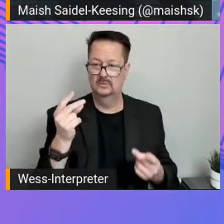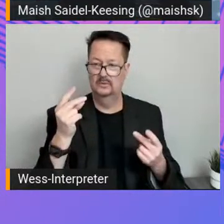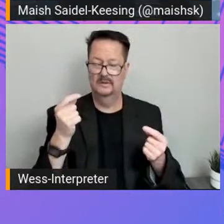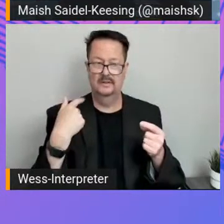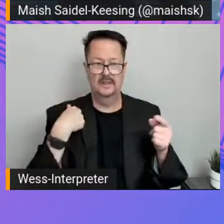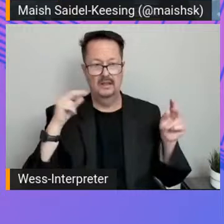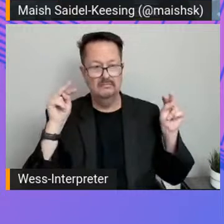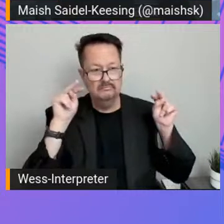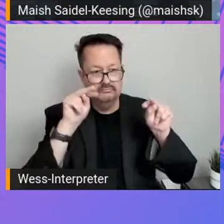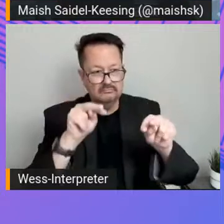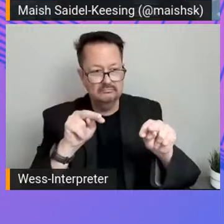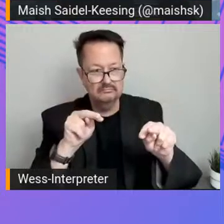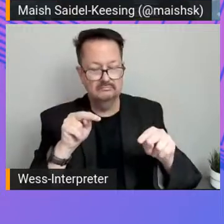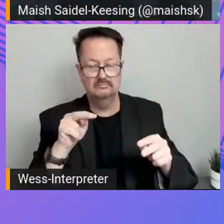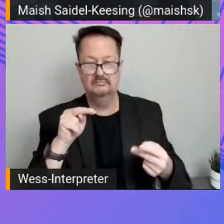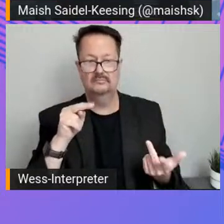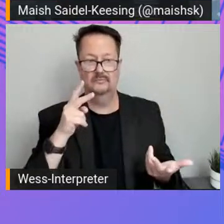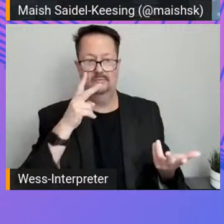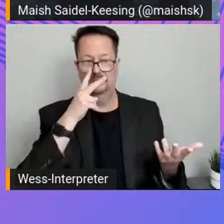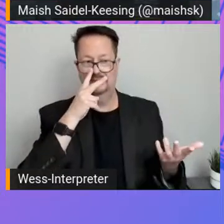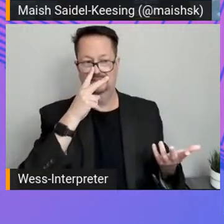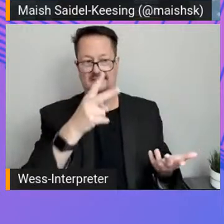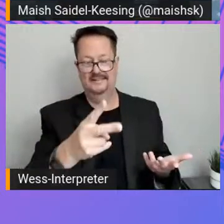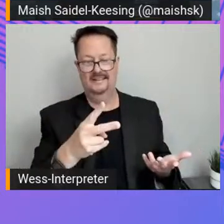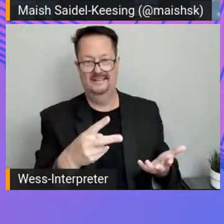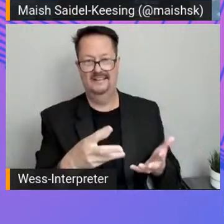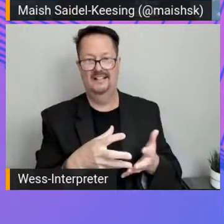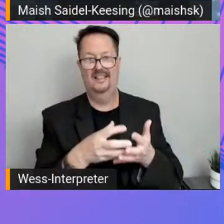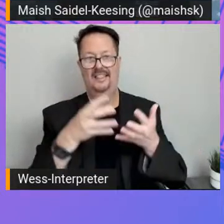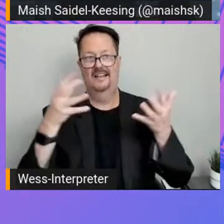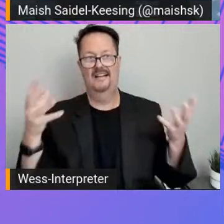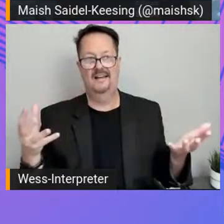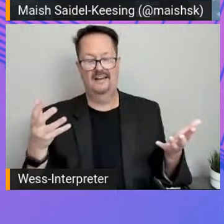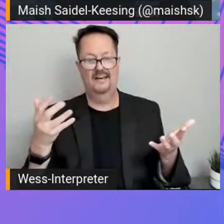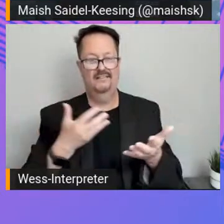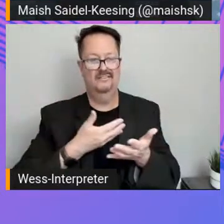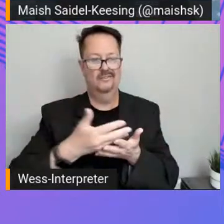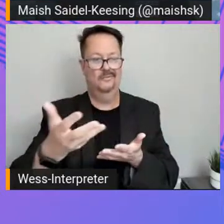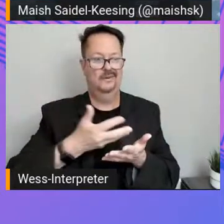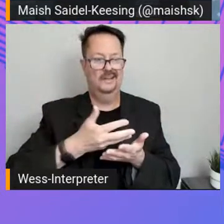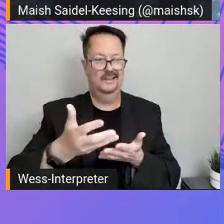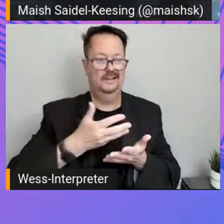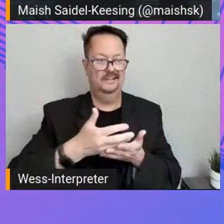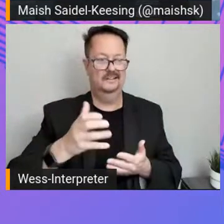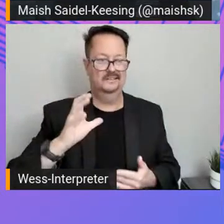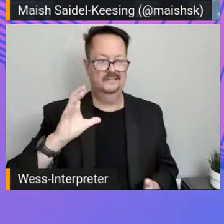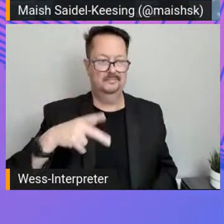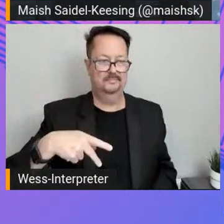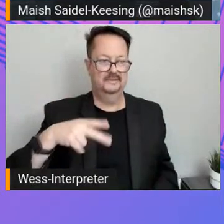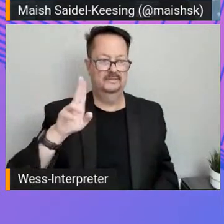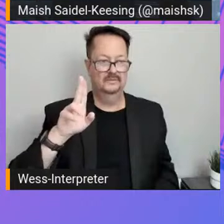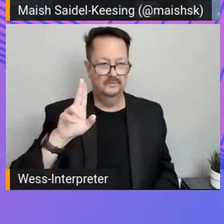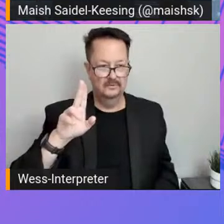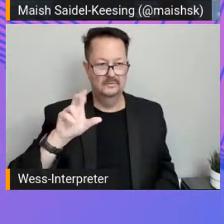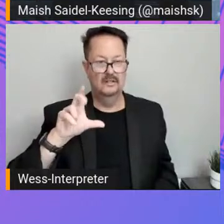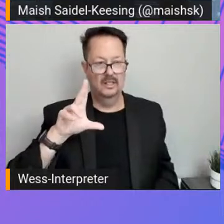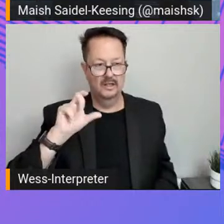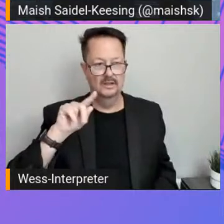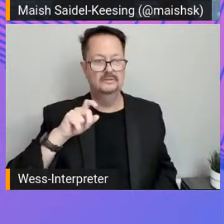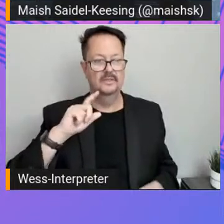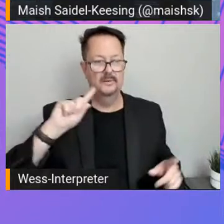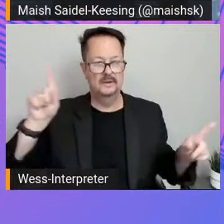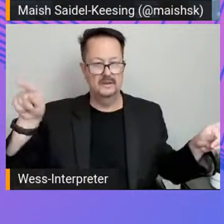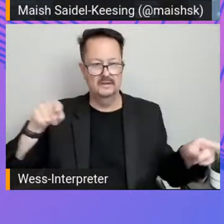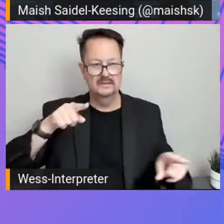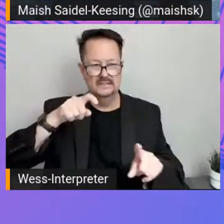okay, in this case, we saw a lot of waste in the CPU cluster. And so we're able to then drill into that and